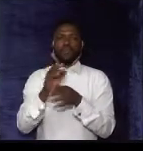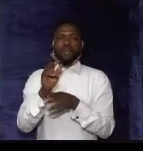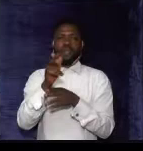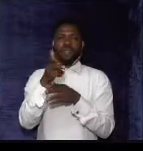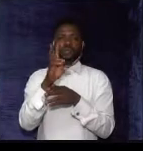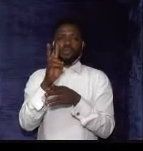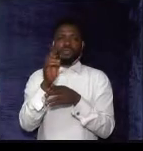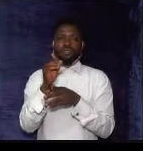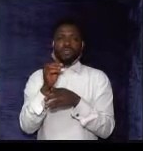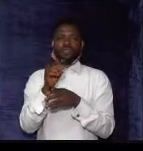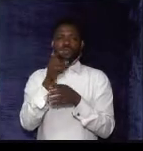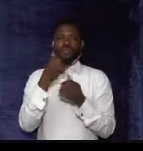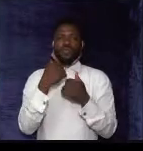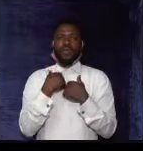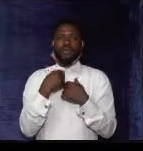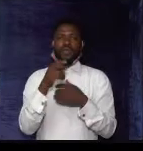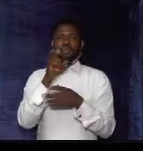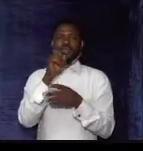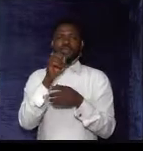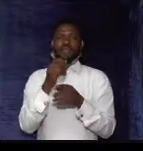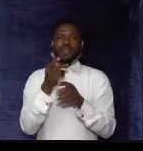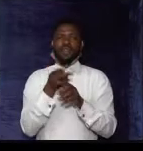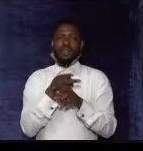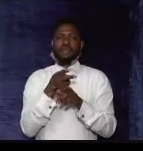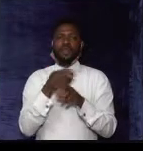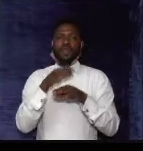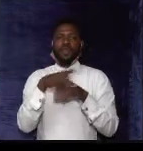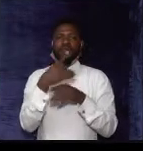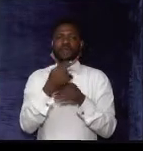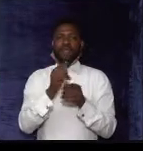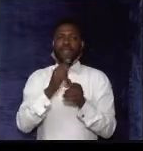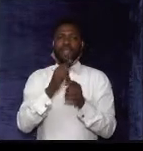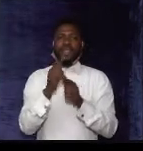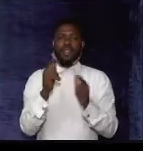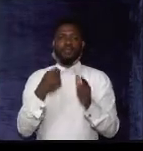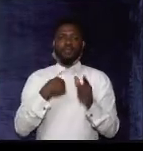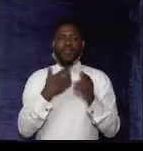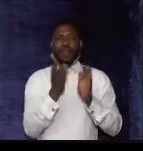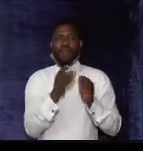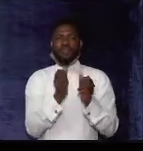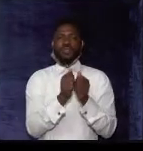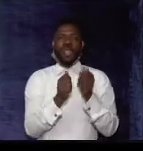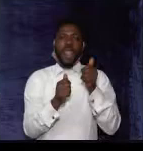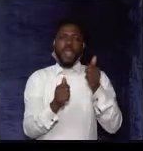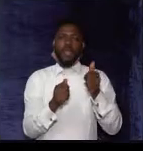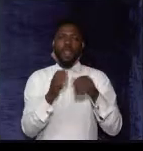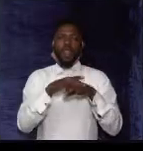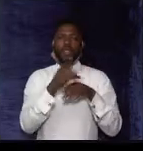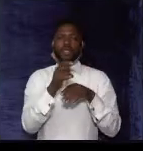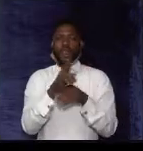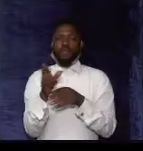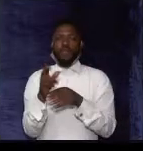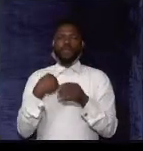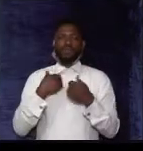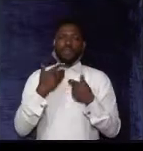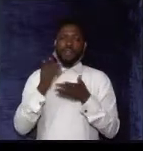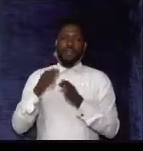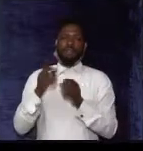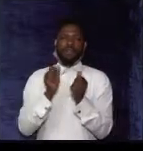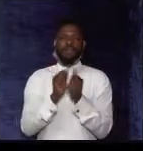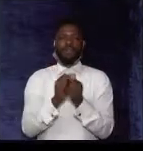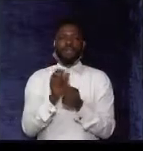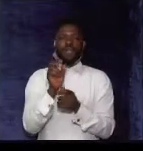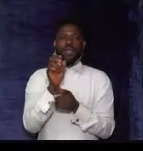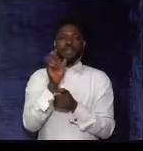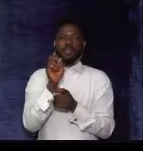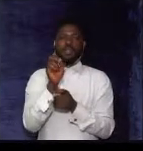1. Now 12 goes in 360 30 times. So on the left, we are left with A. And on the right, we are